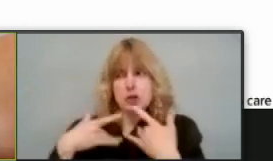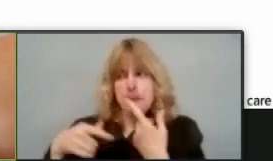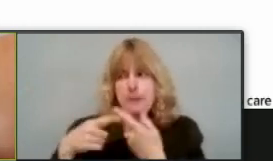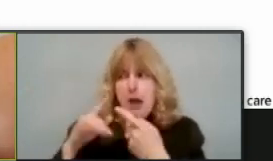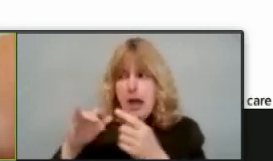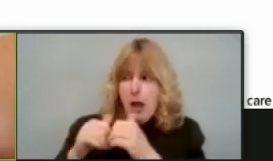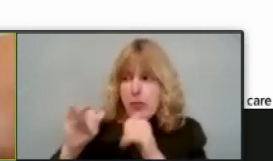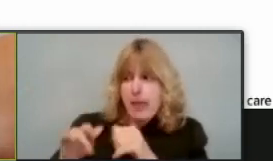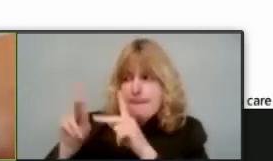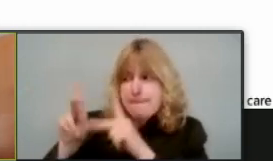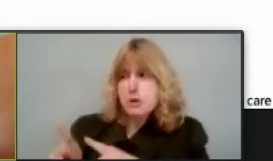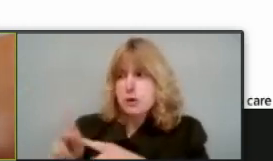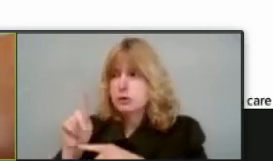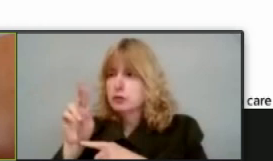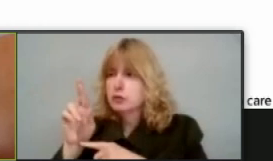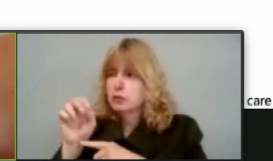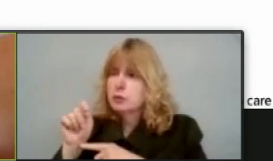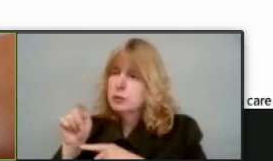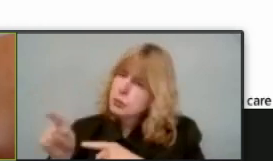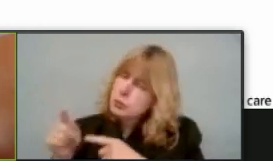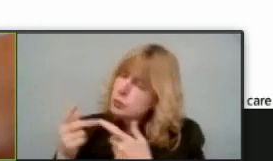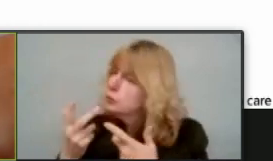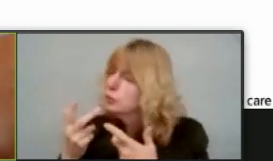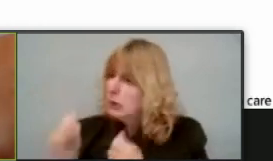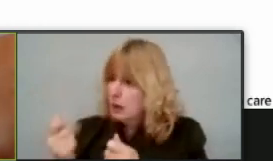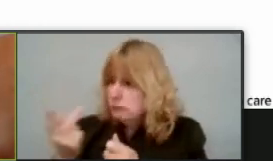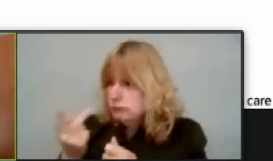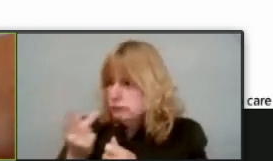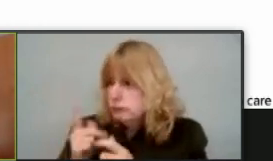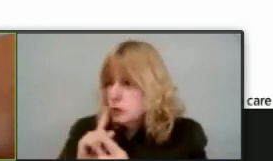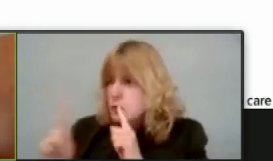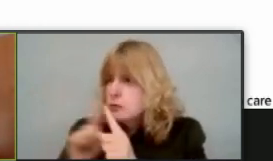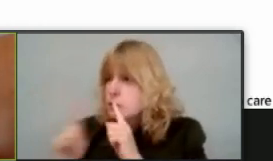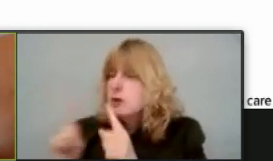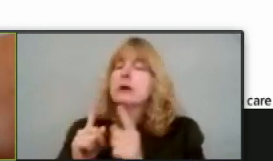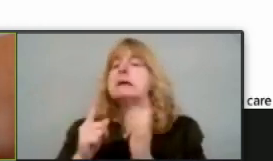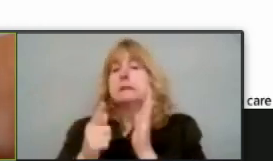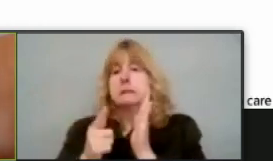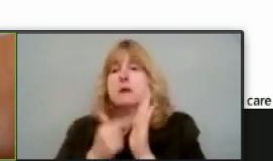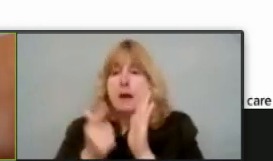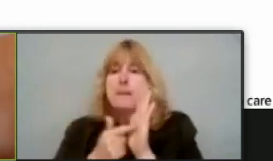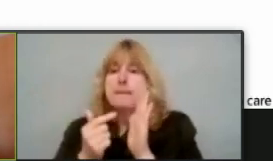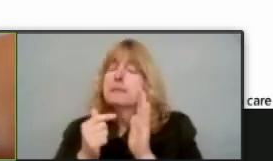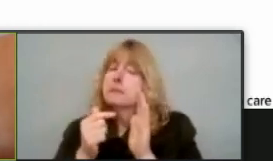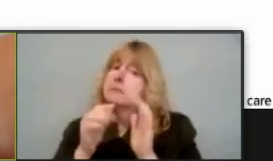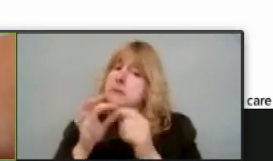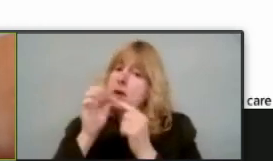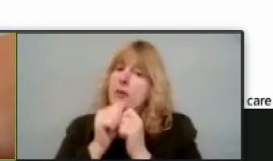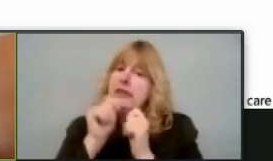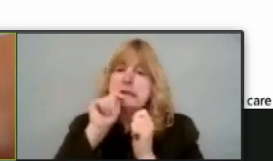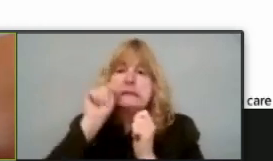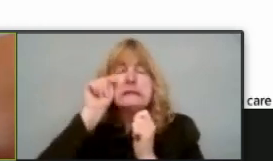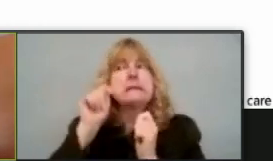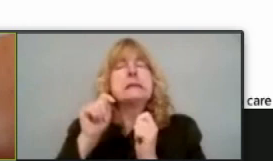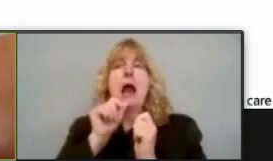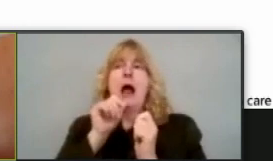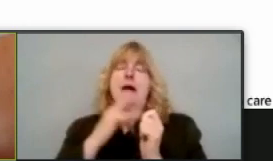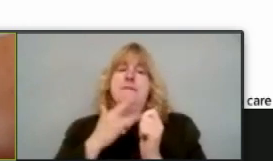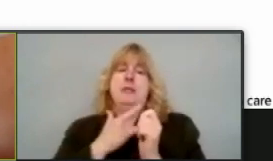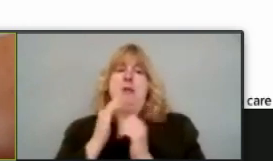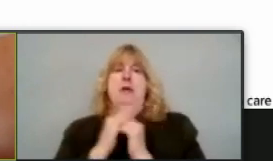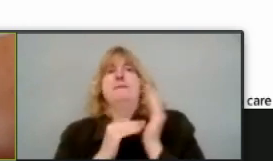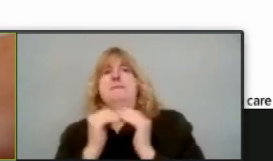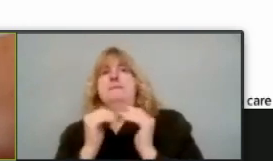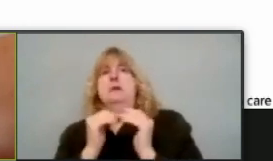you. Can we talk about it? And sometimes I think, especially with teenagers, they may not feel comfortable coming to their